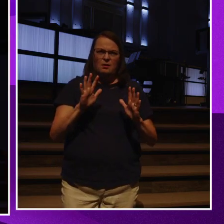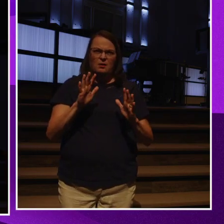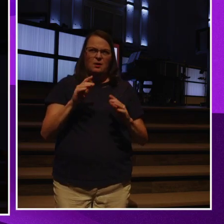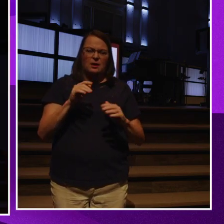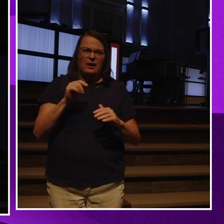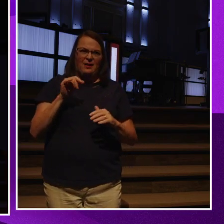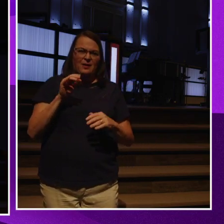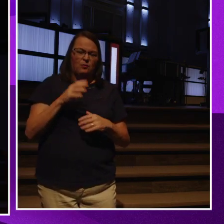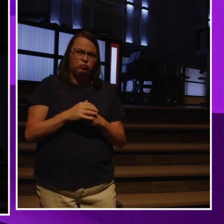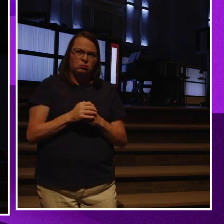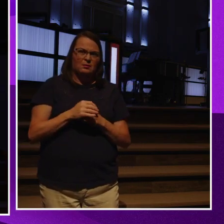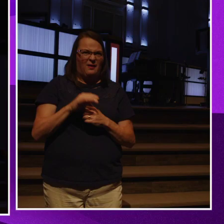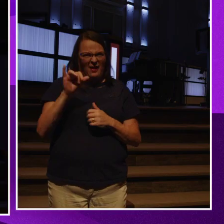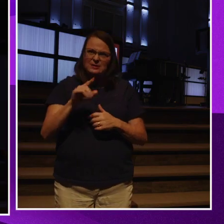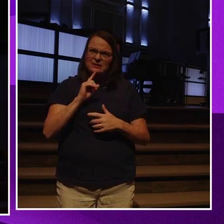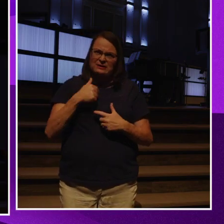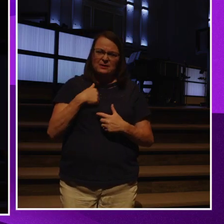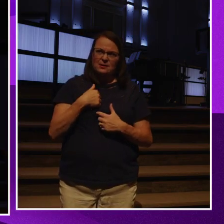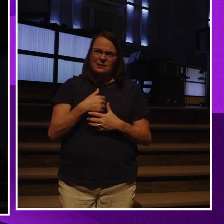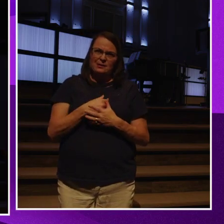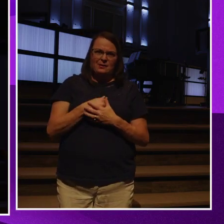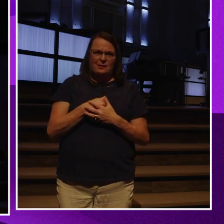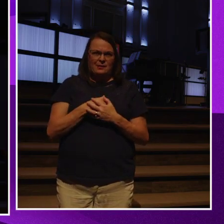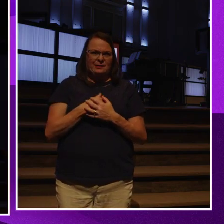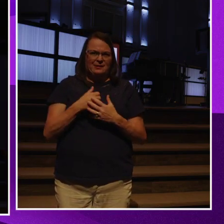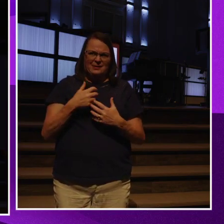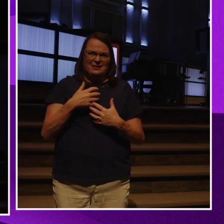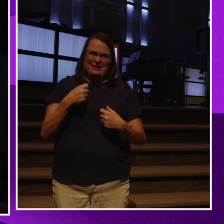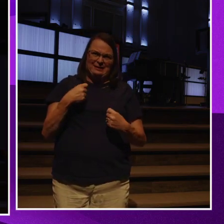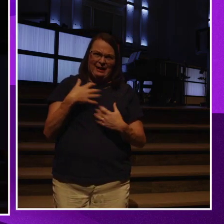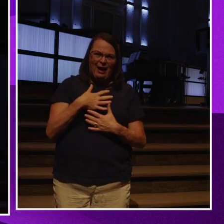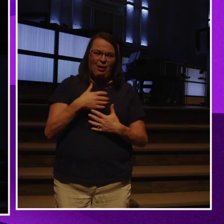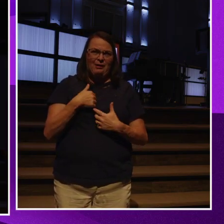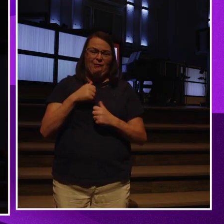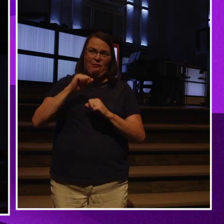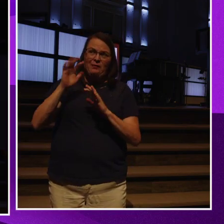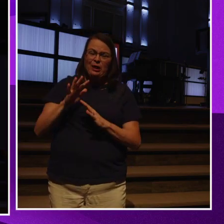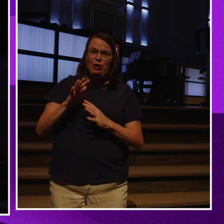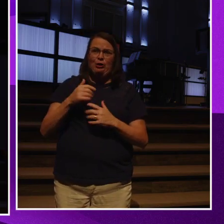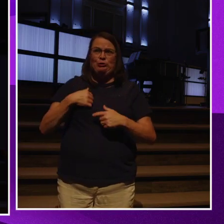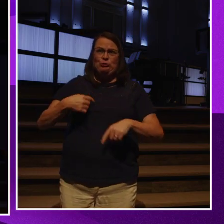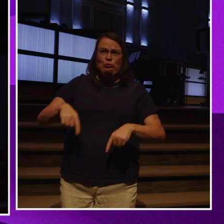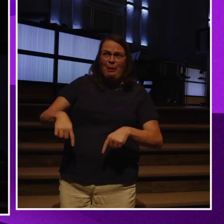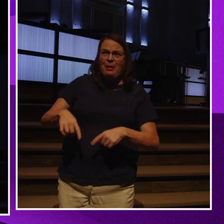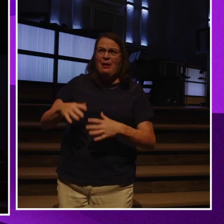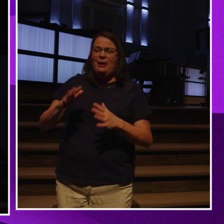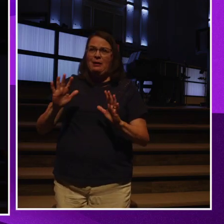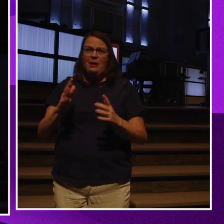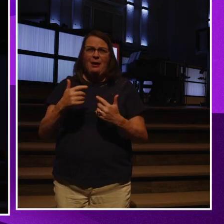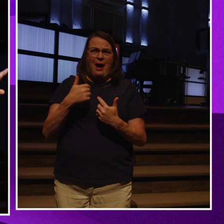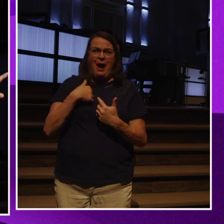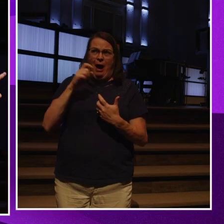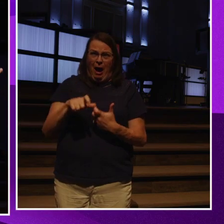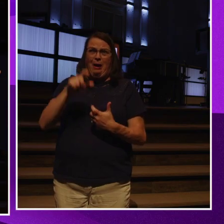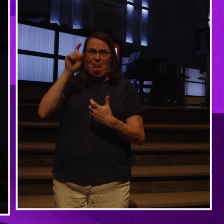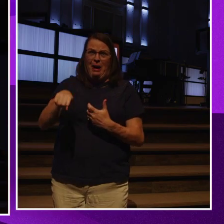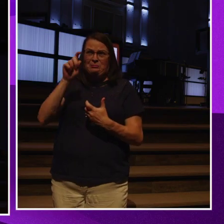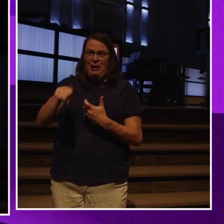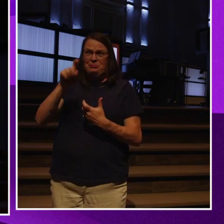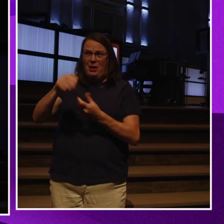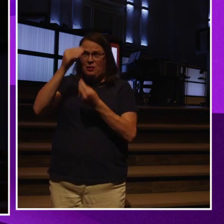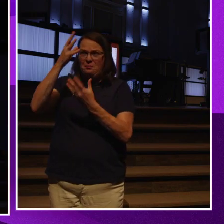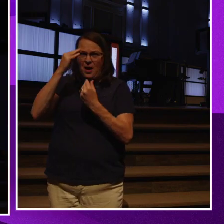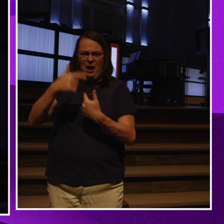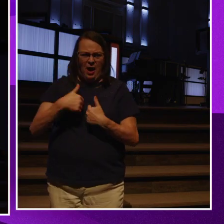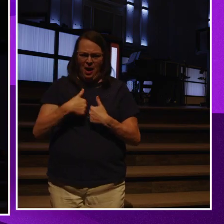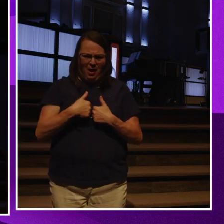scary. This fear and this trembling that's caused here by the God of the universe, who I need to obey, I'm not sure I can do that on